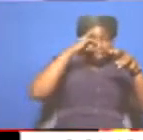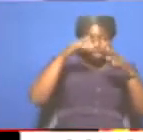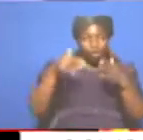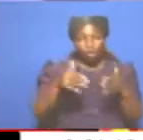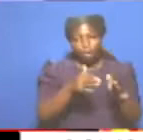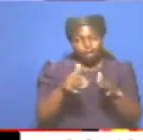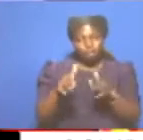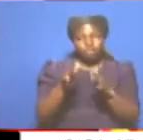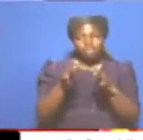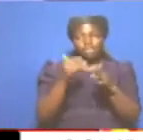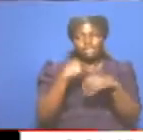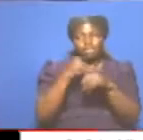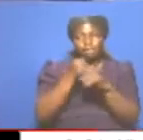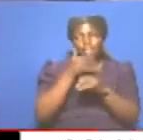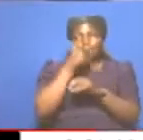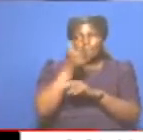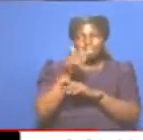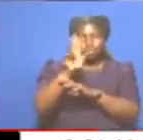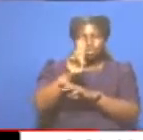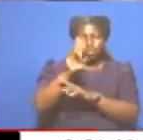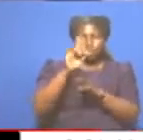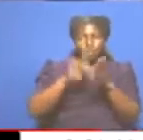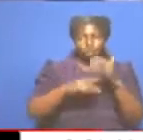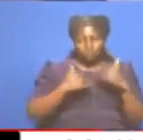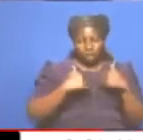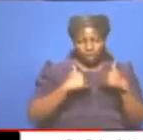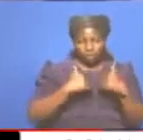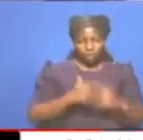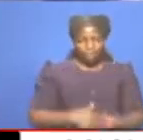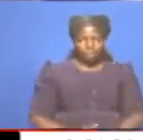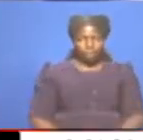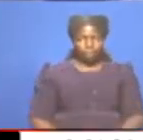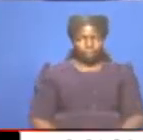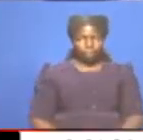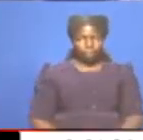make the best use of what we have. Ruth Wamboi for Prime Edition.